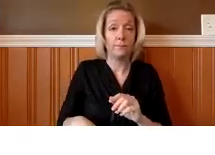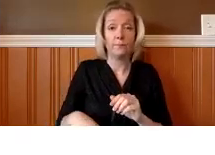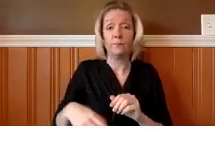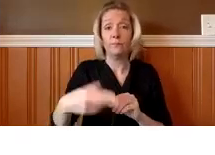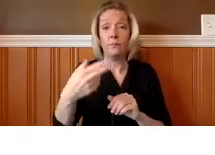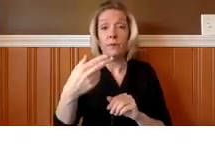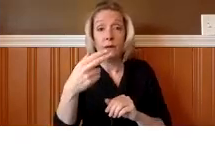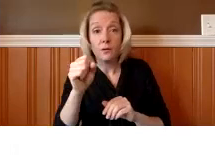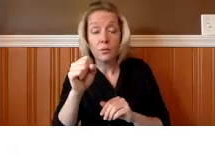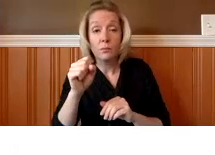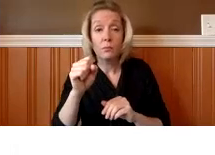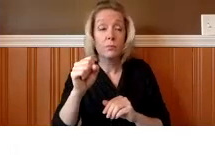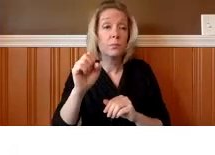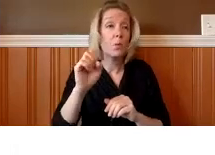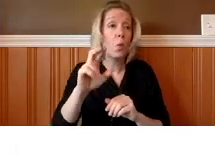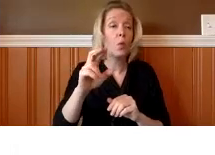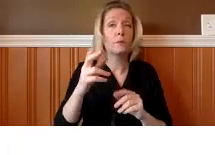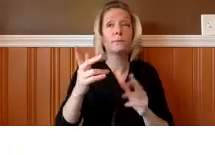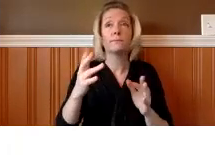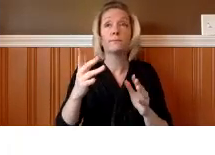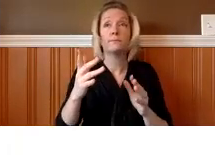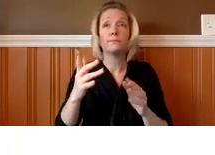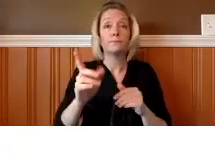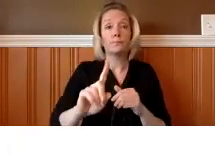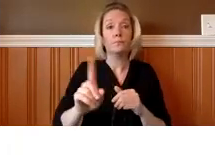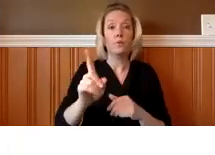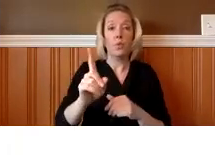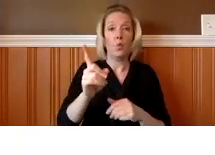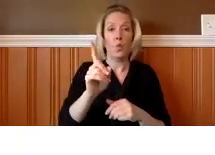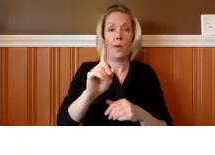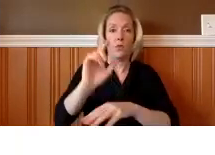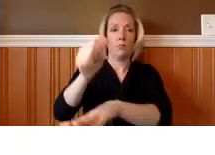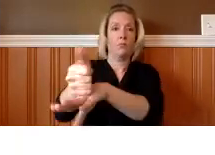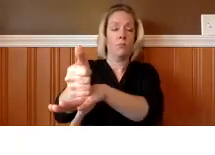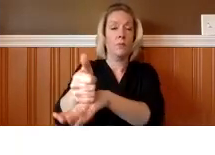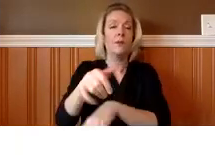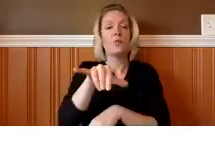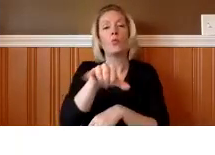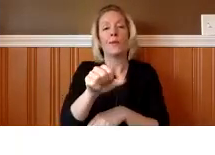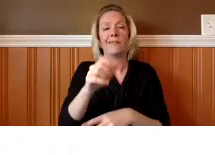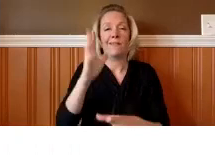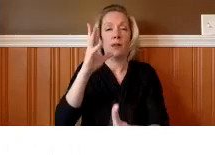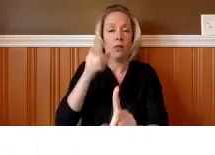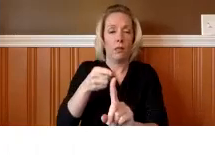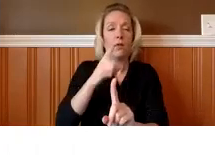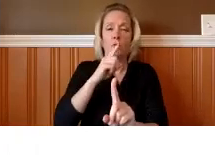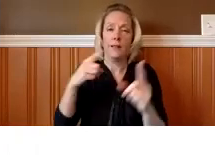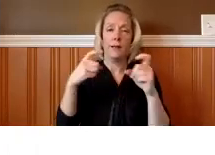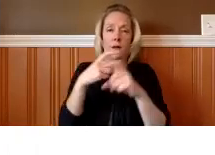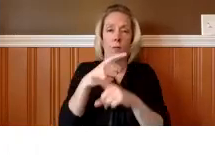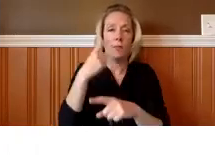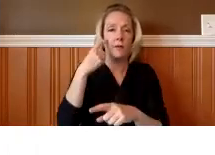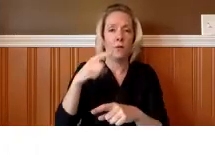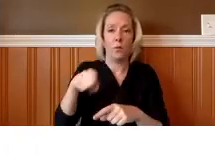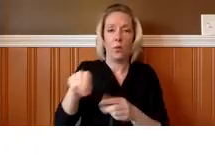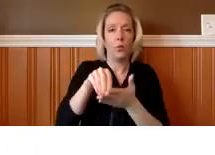the perception of where your hands are in space. So yes, it is very complex for individuals